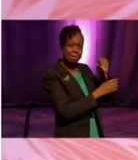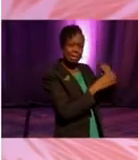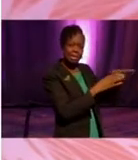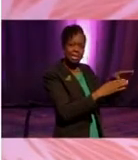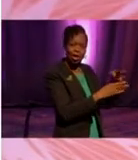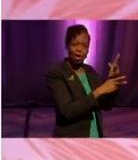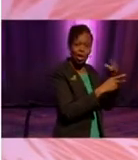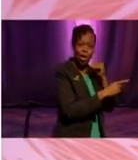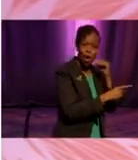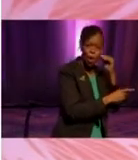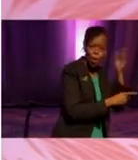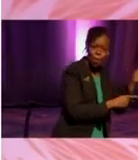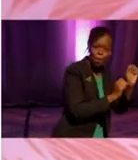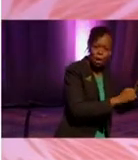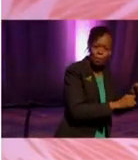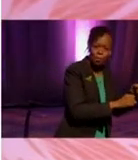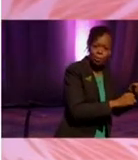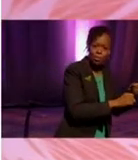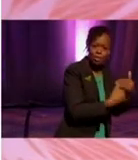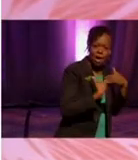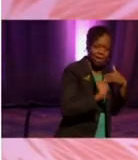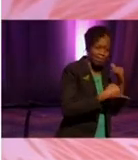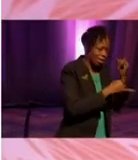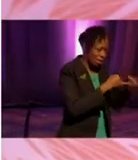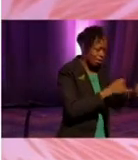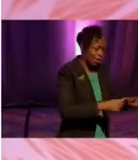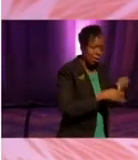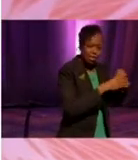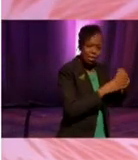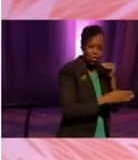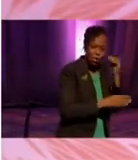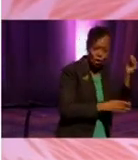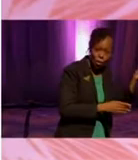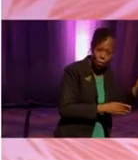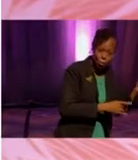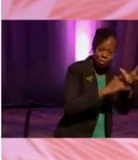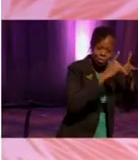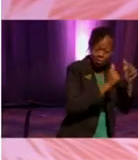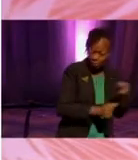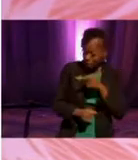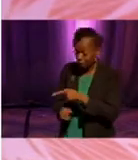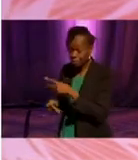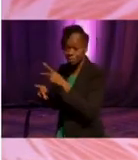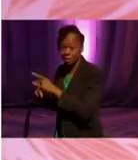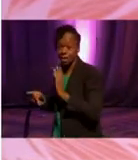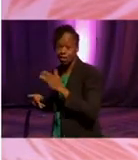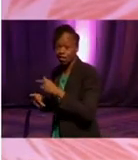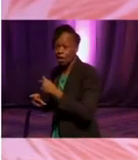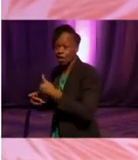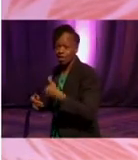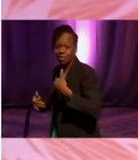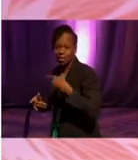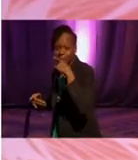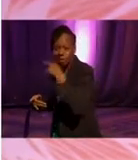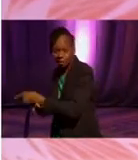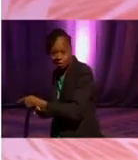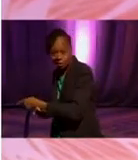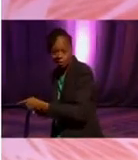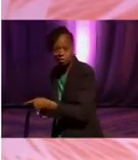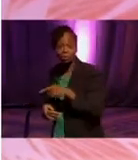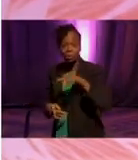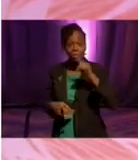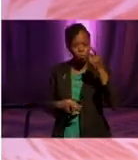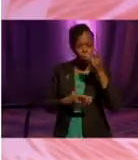on making sure we're making life better for our care providers. So that's one piece of